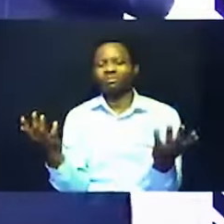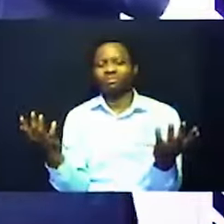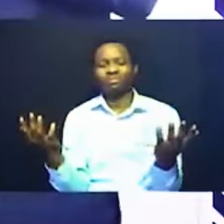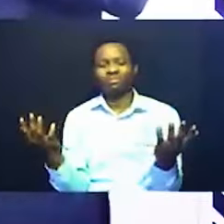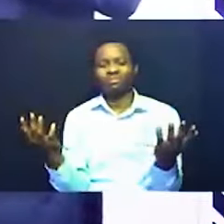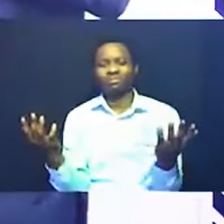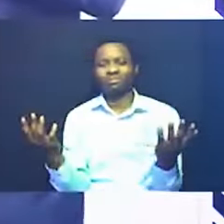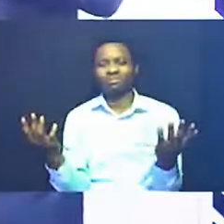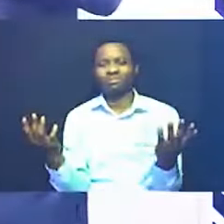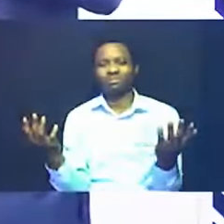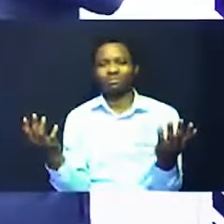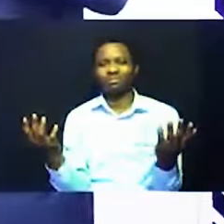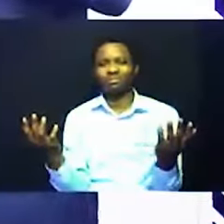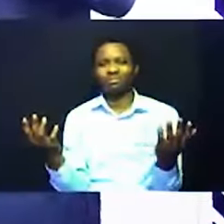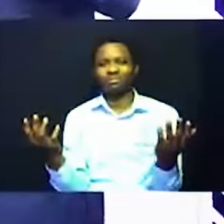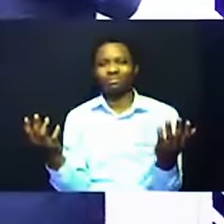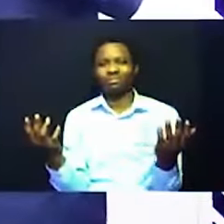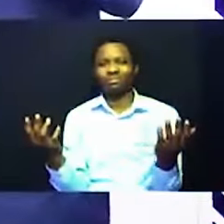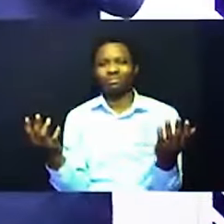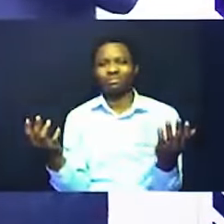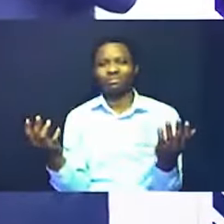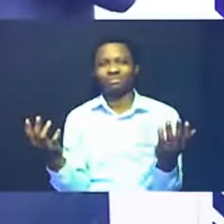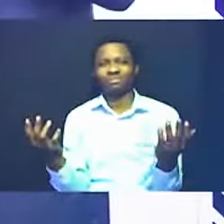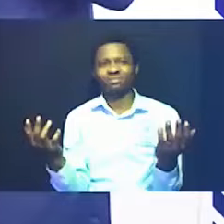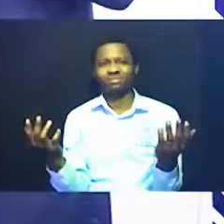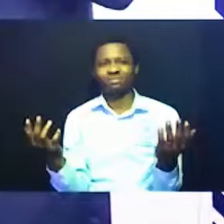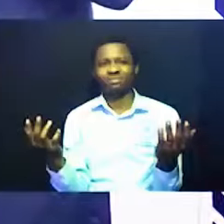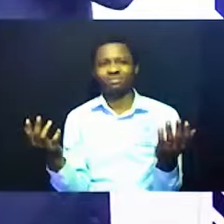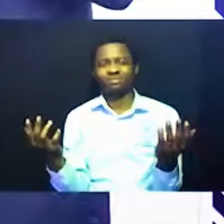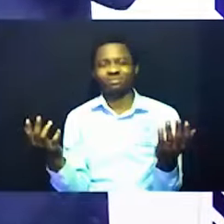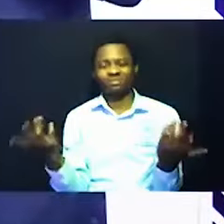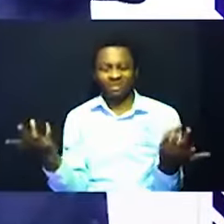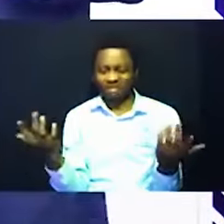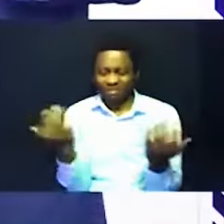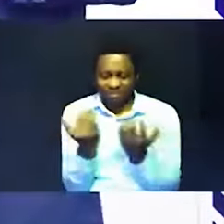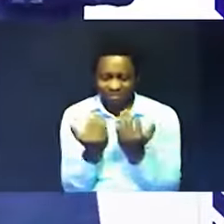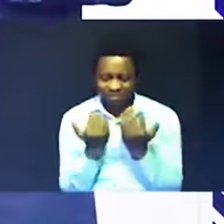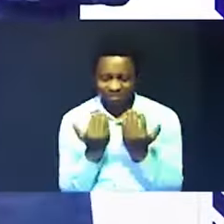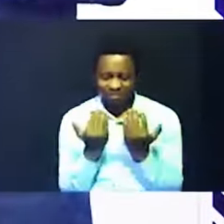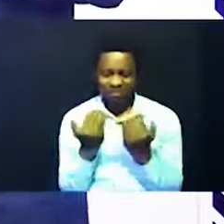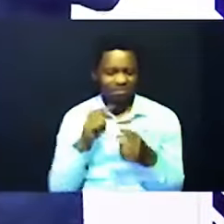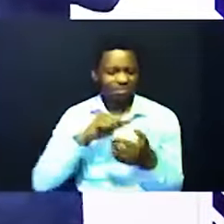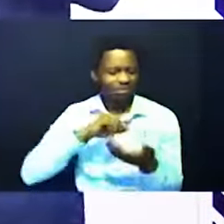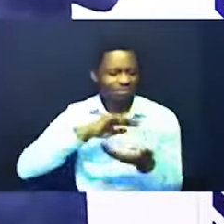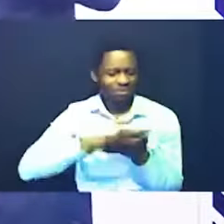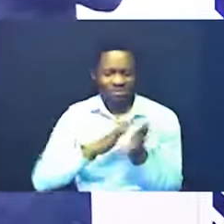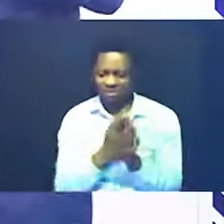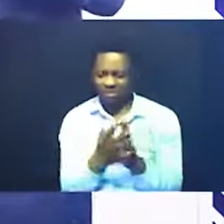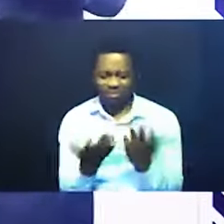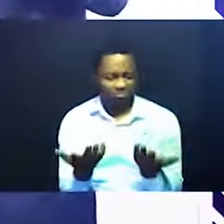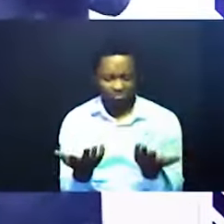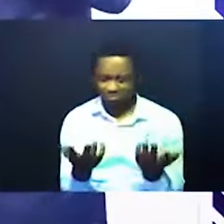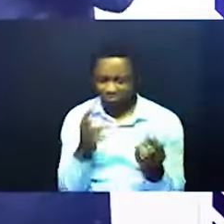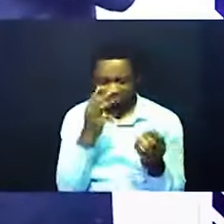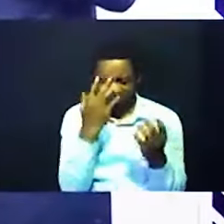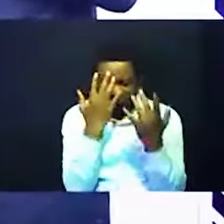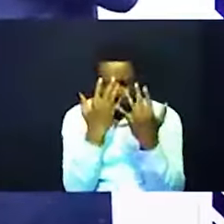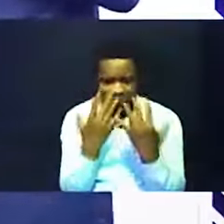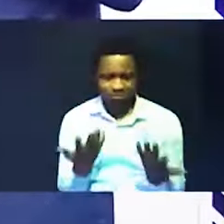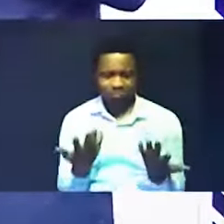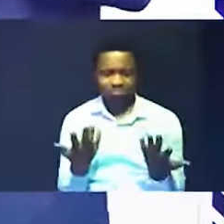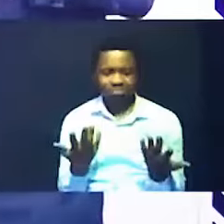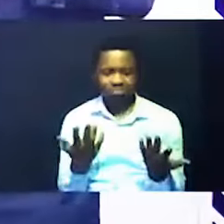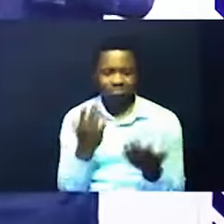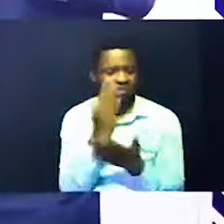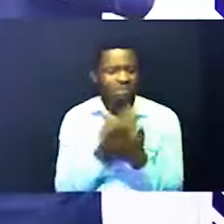own then the keeper becomes very acrimonious and you see sometime you do not